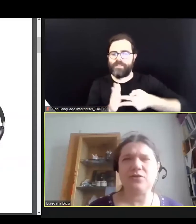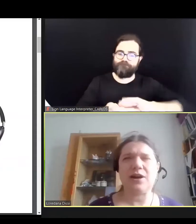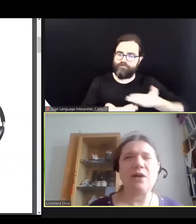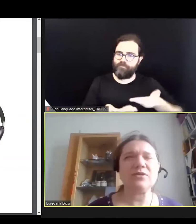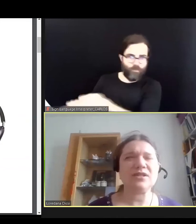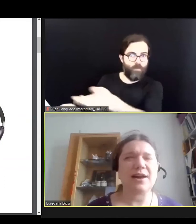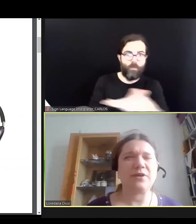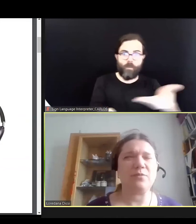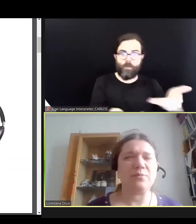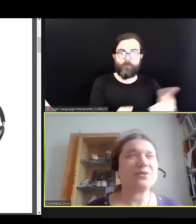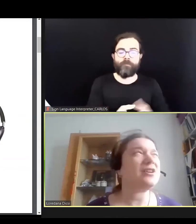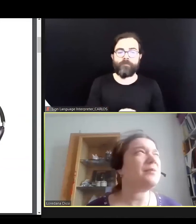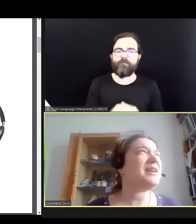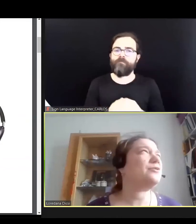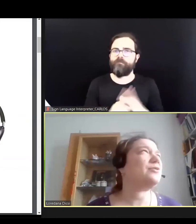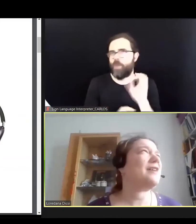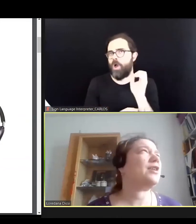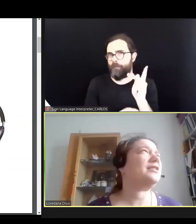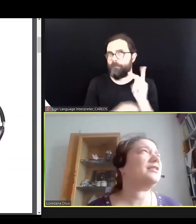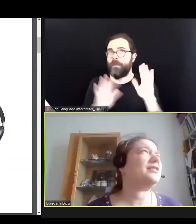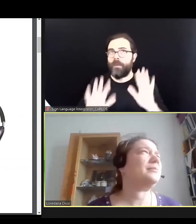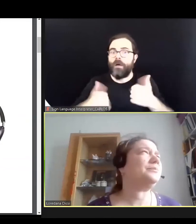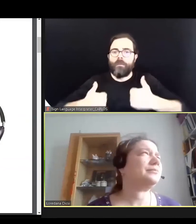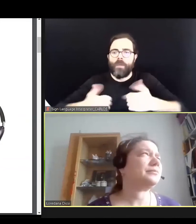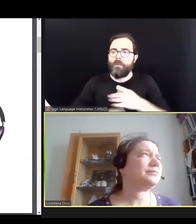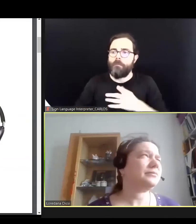your house, you have a computer, maybe you have one